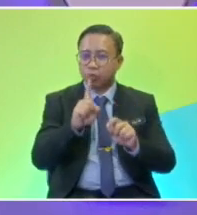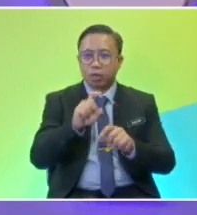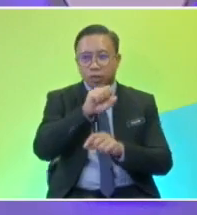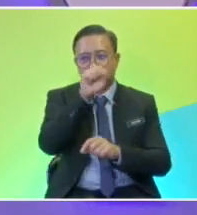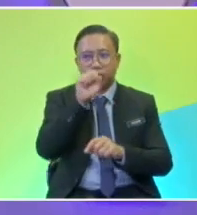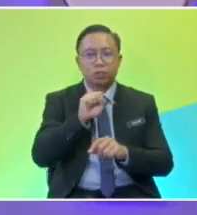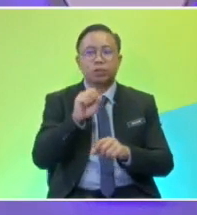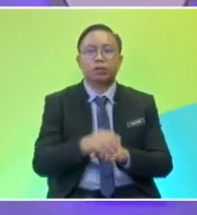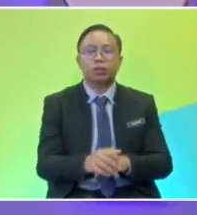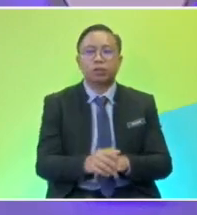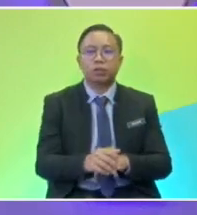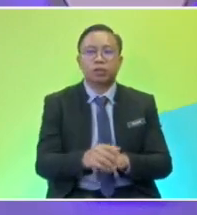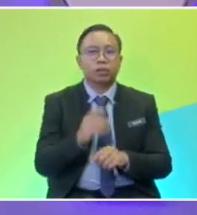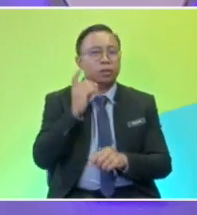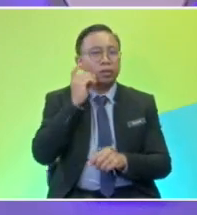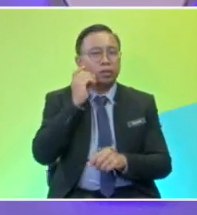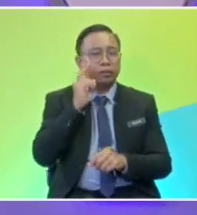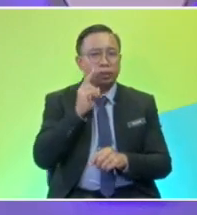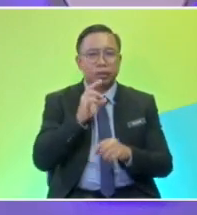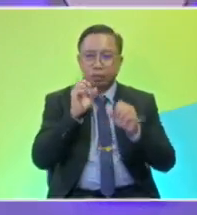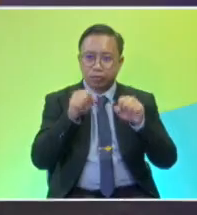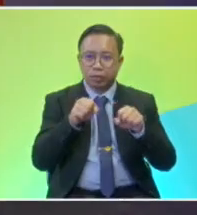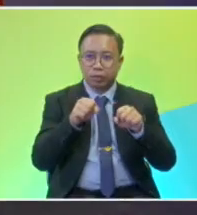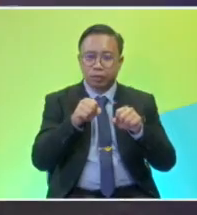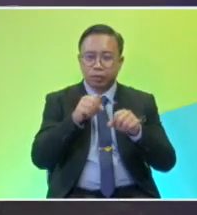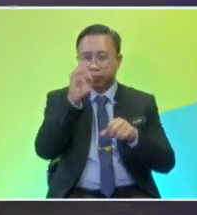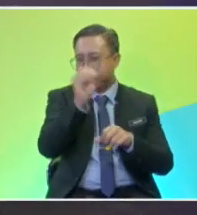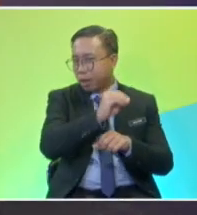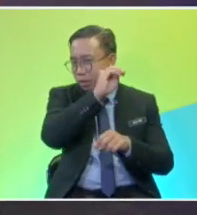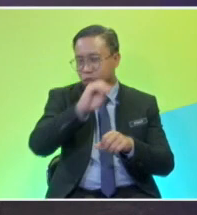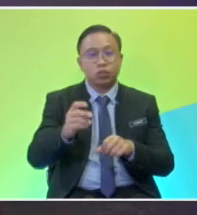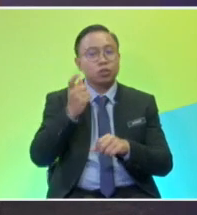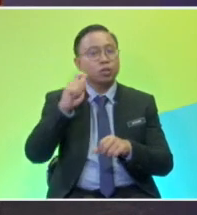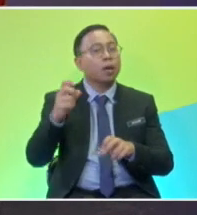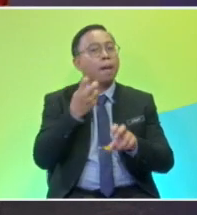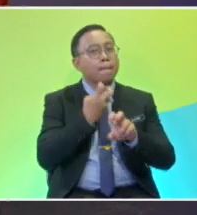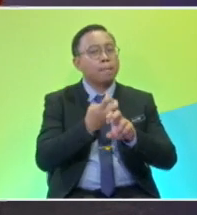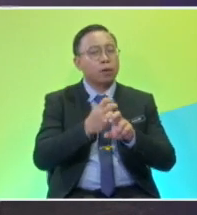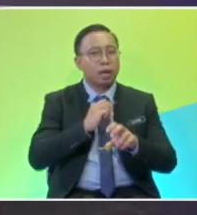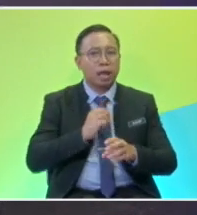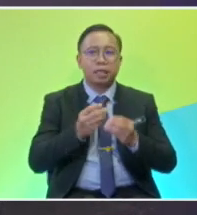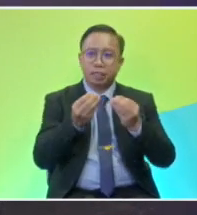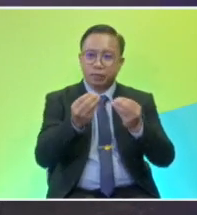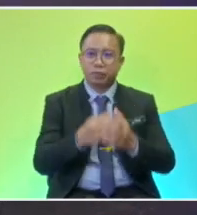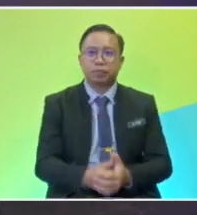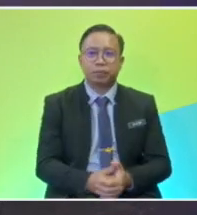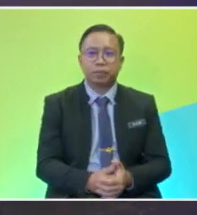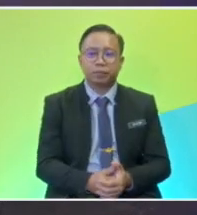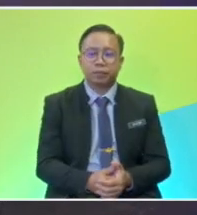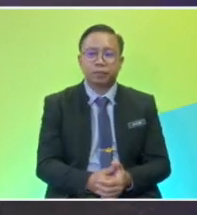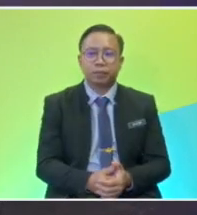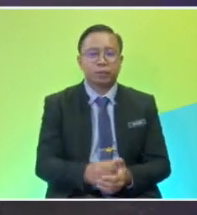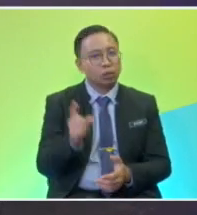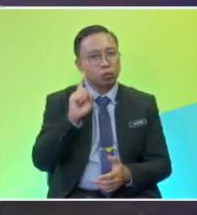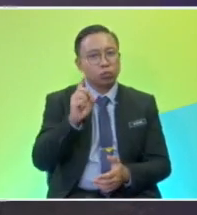Maybe Divya can do match the bones that I've given there. Okay, can you match which